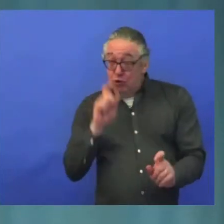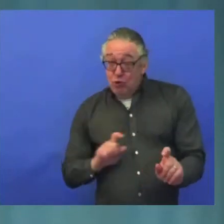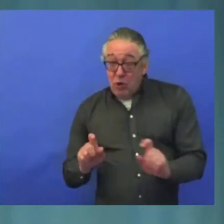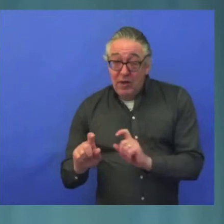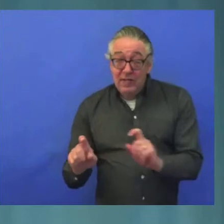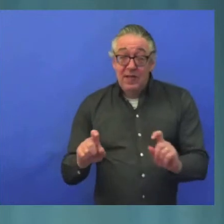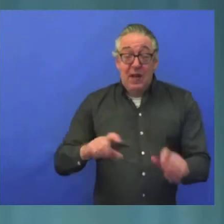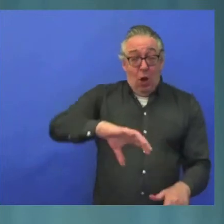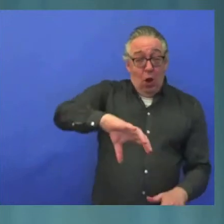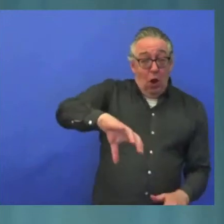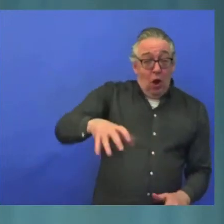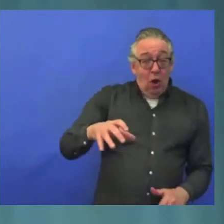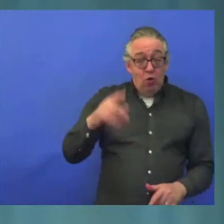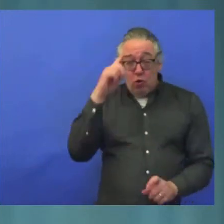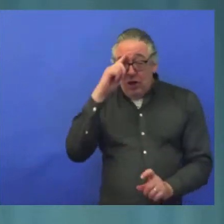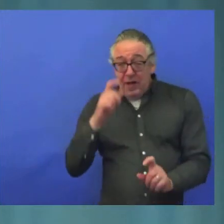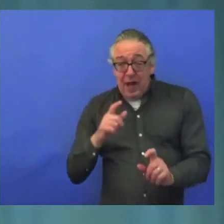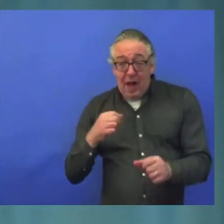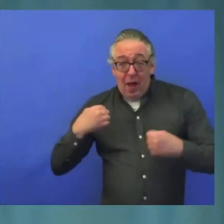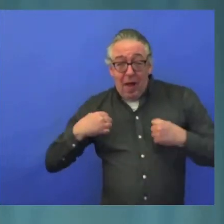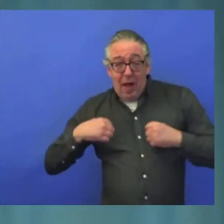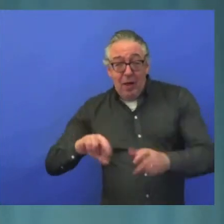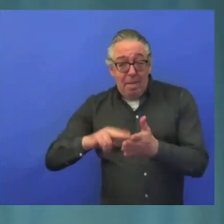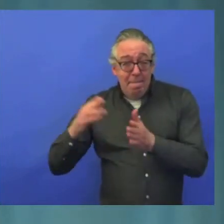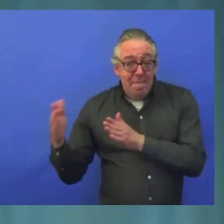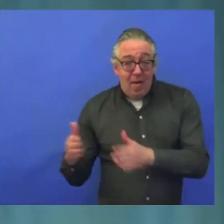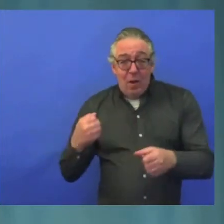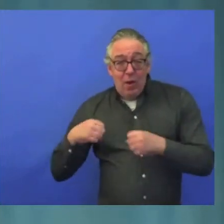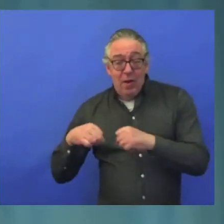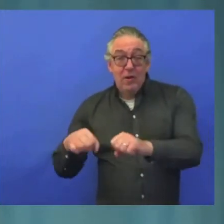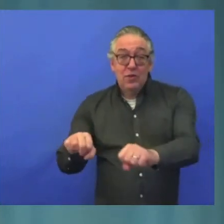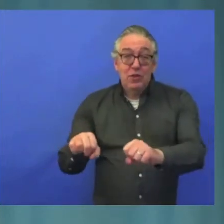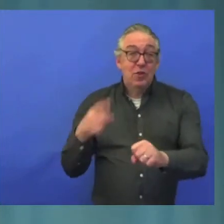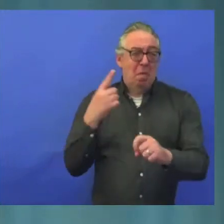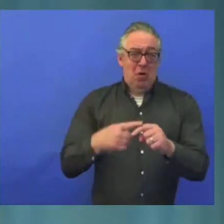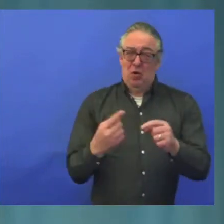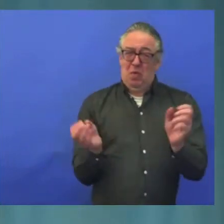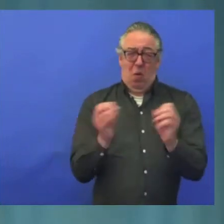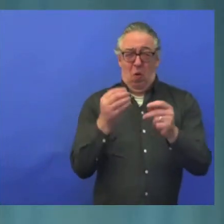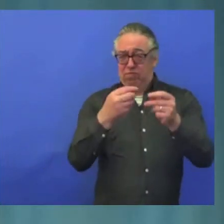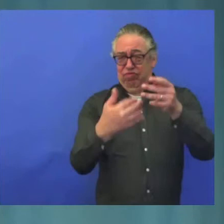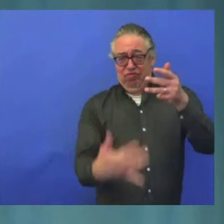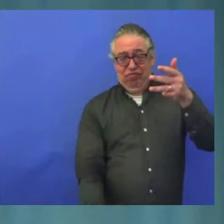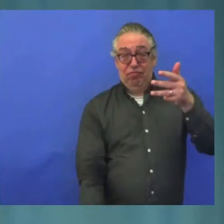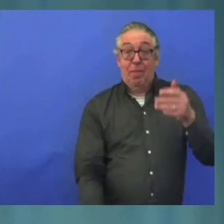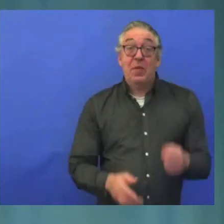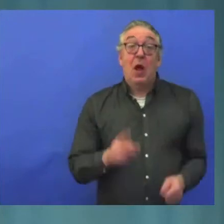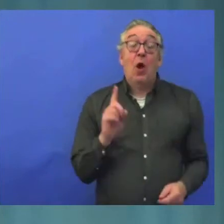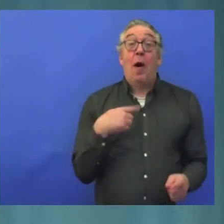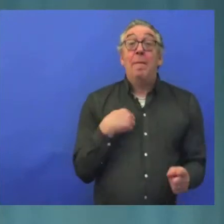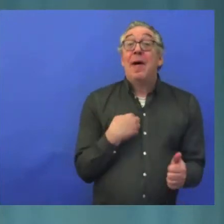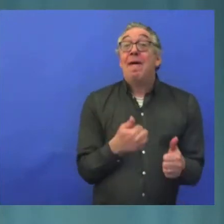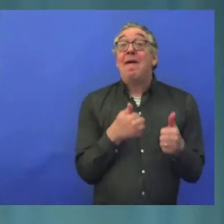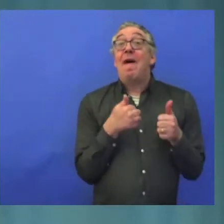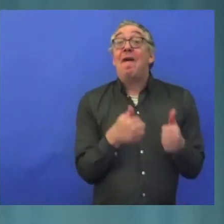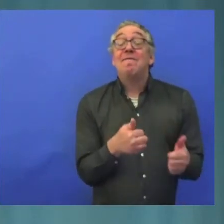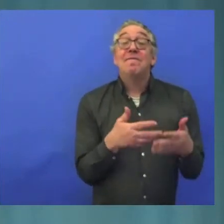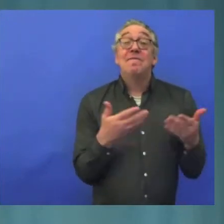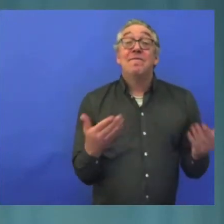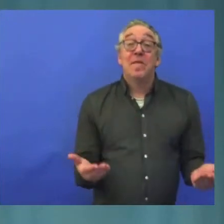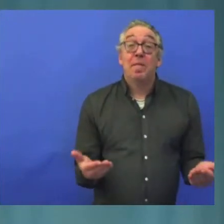much more. And there will be, of course, one of my favorites, the Zero Project Impact Transfer, presented